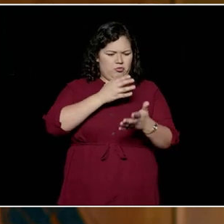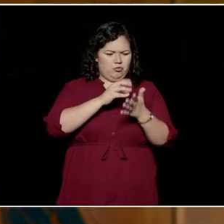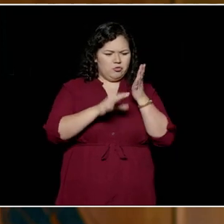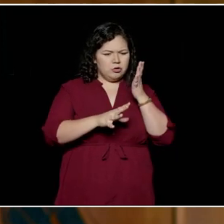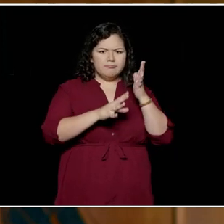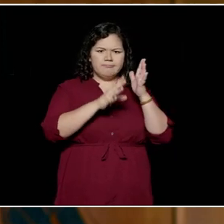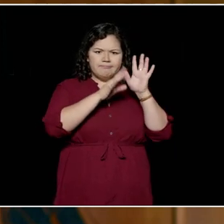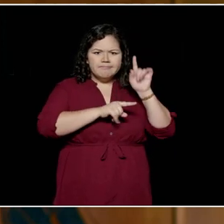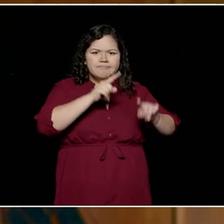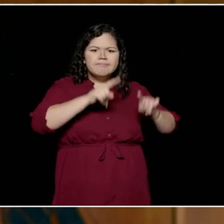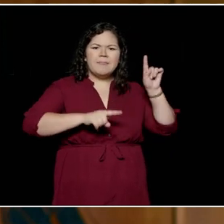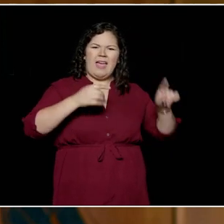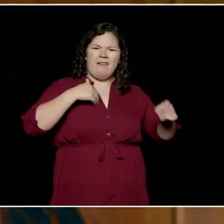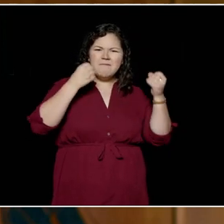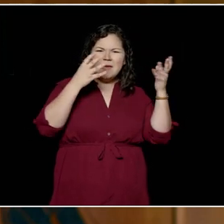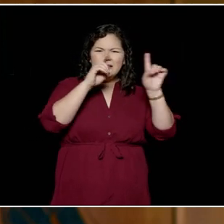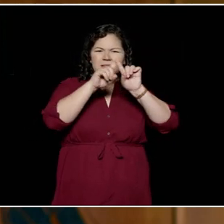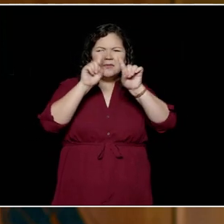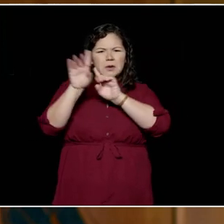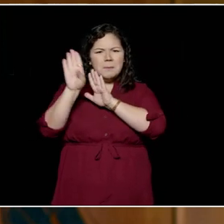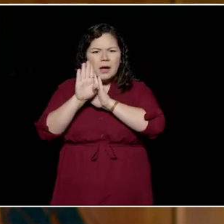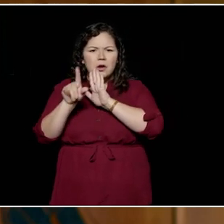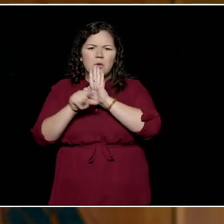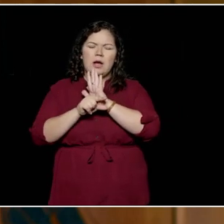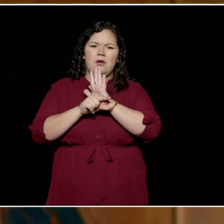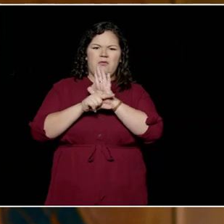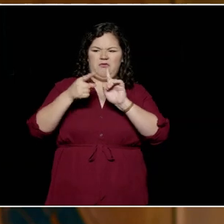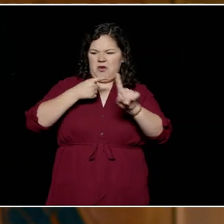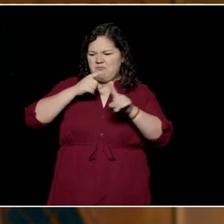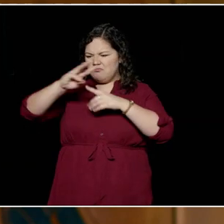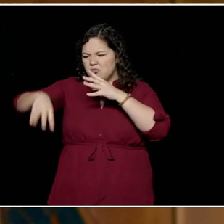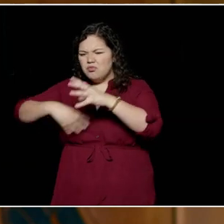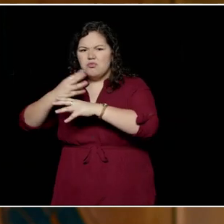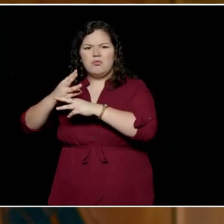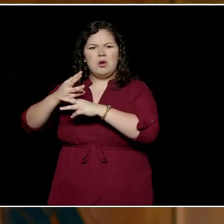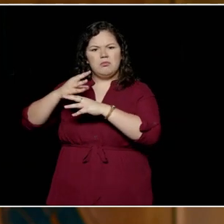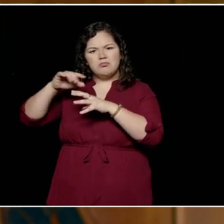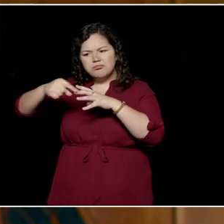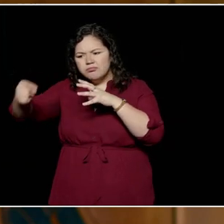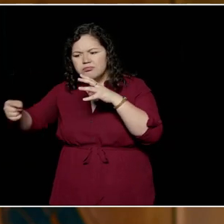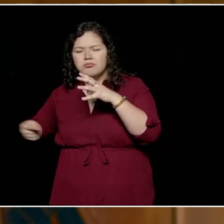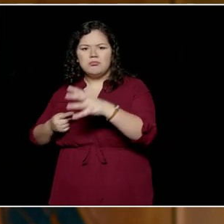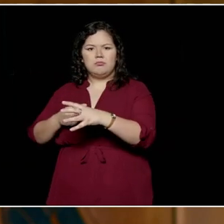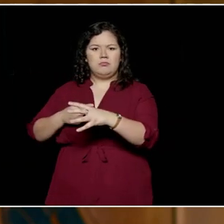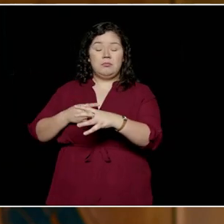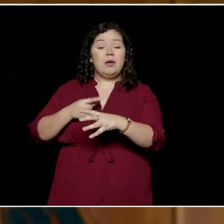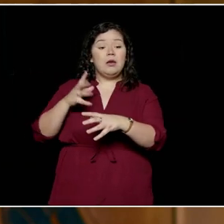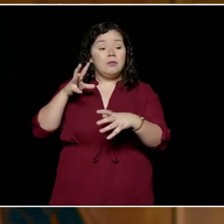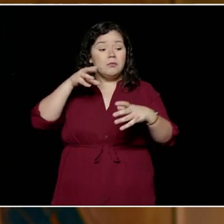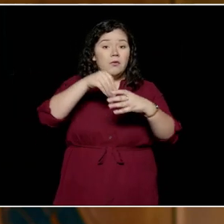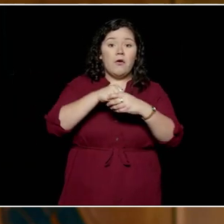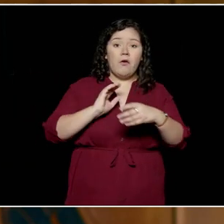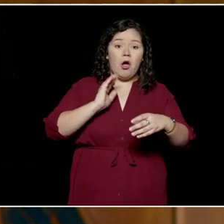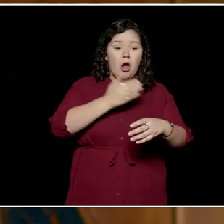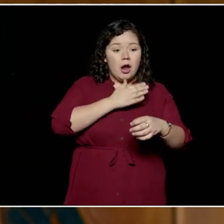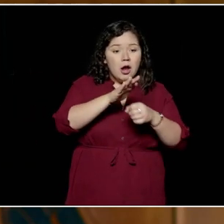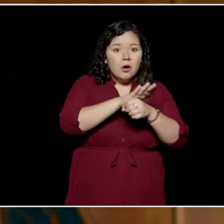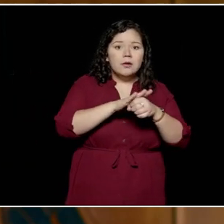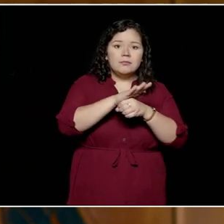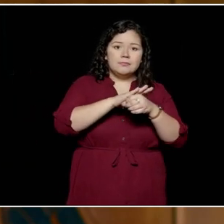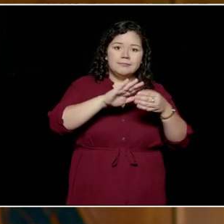students from around the world and around the campus in the city and